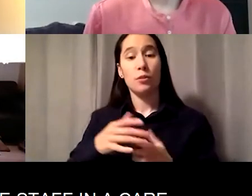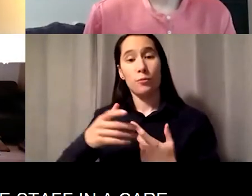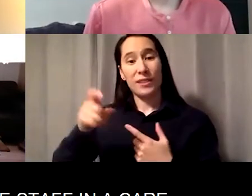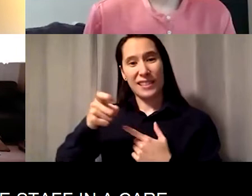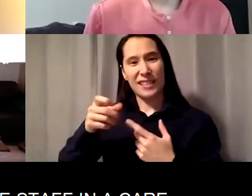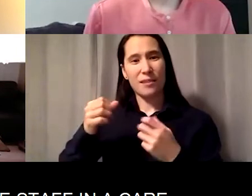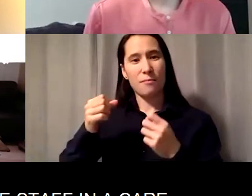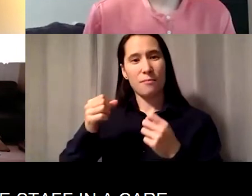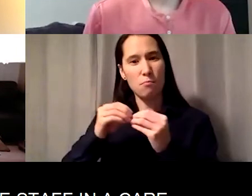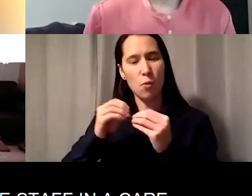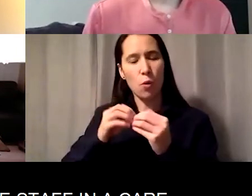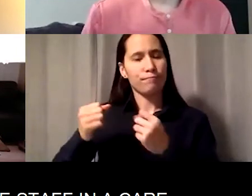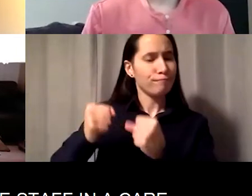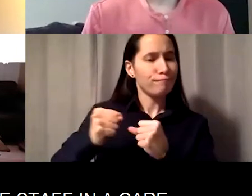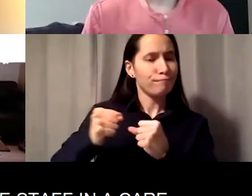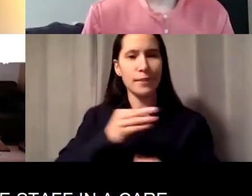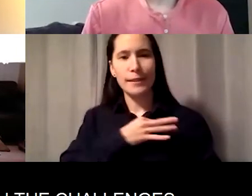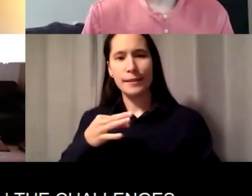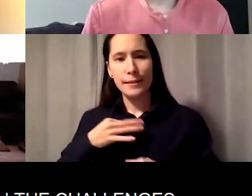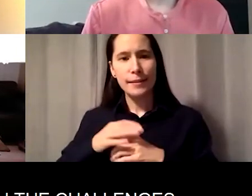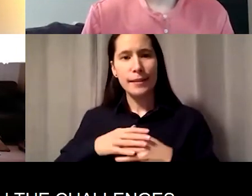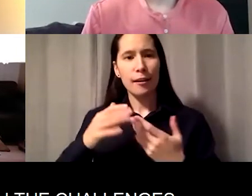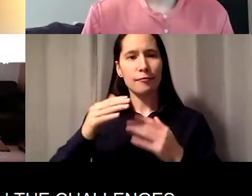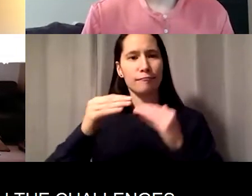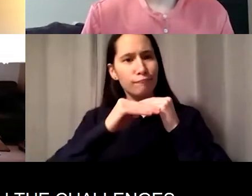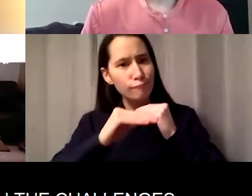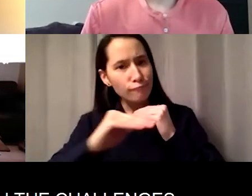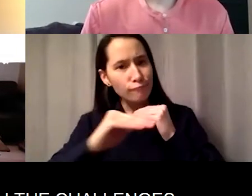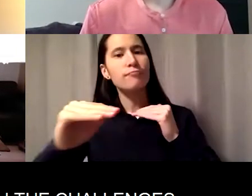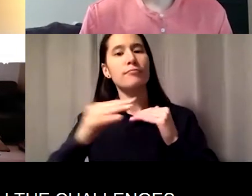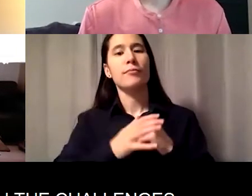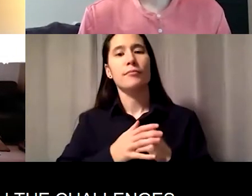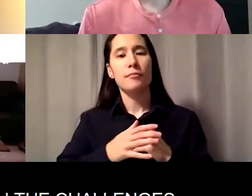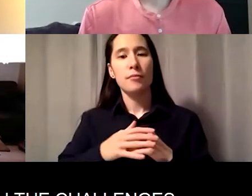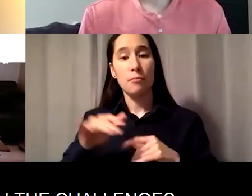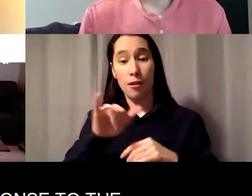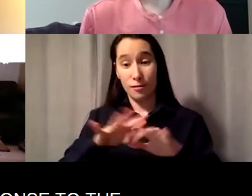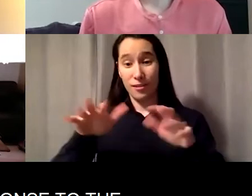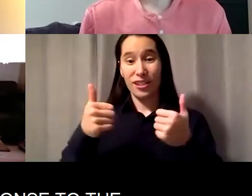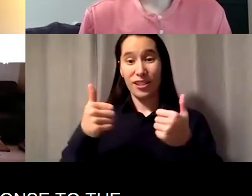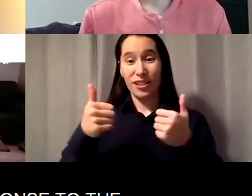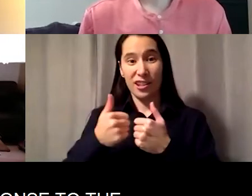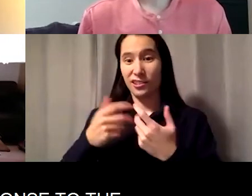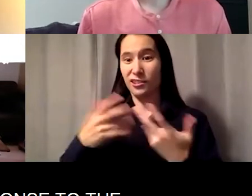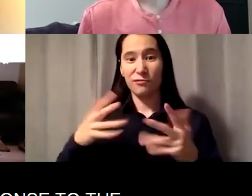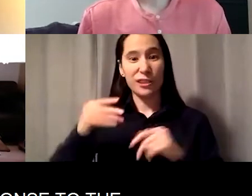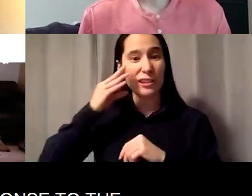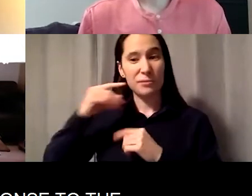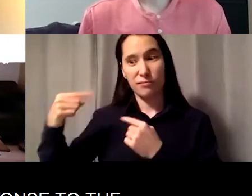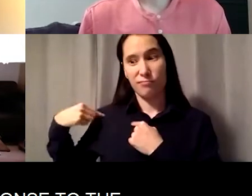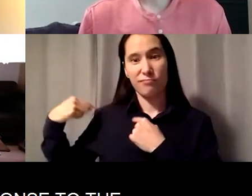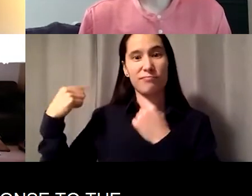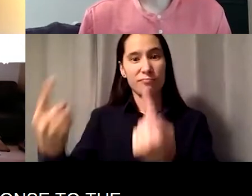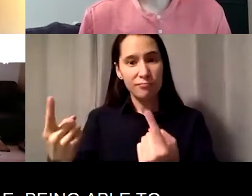cohesive staff in a care home until we were presented with the challenges we needed to address in response to the